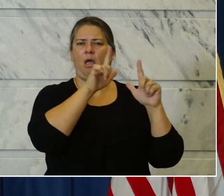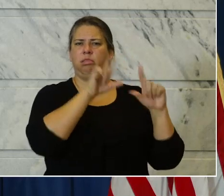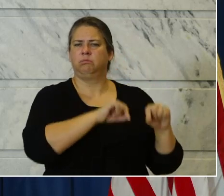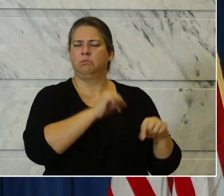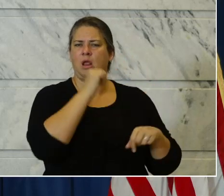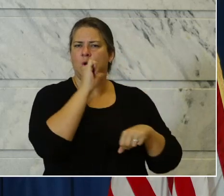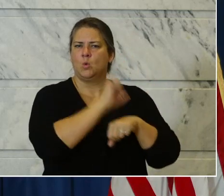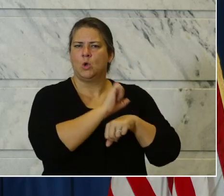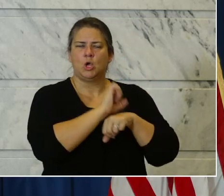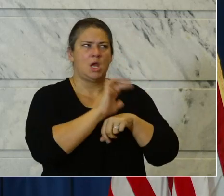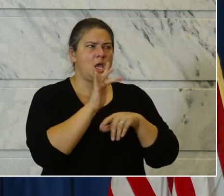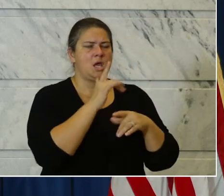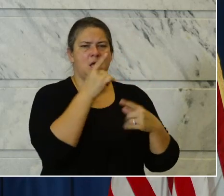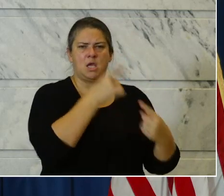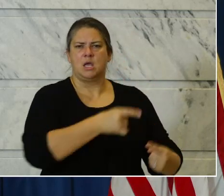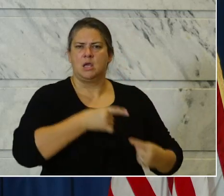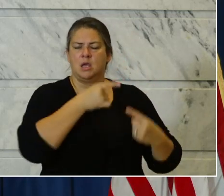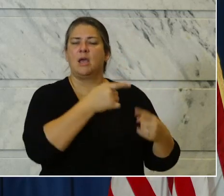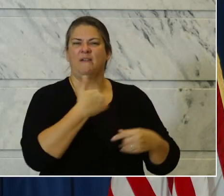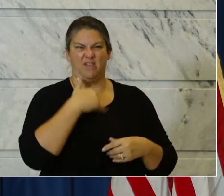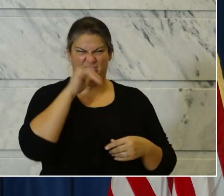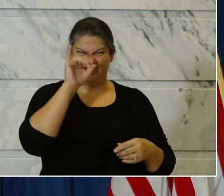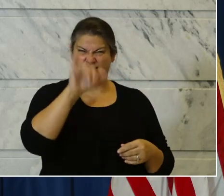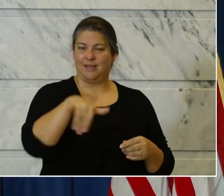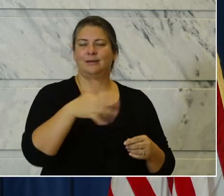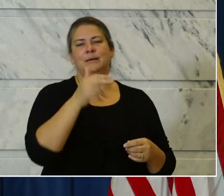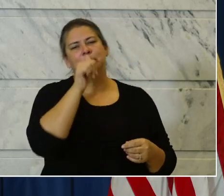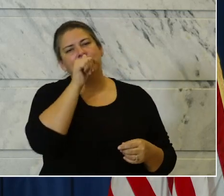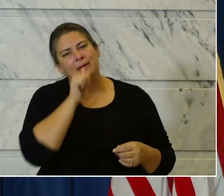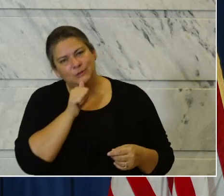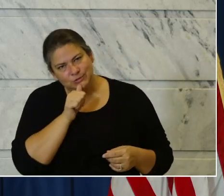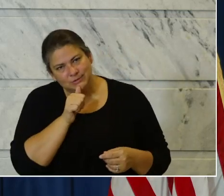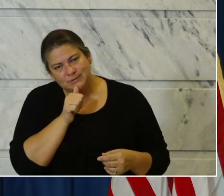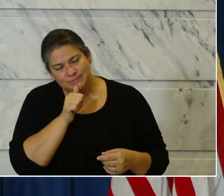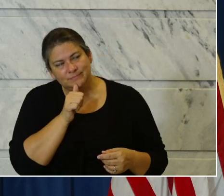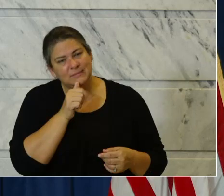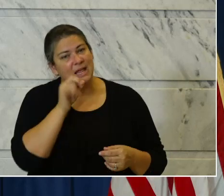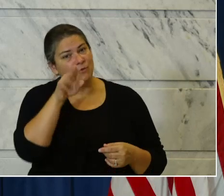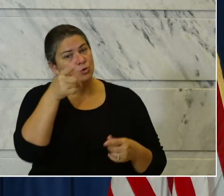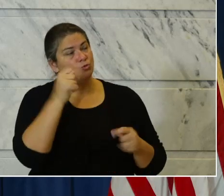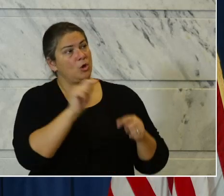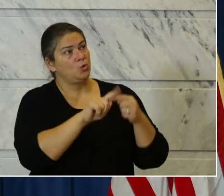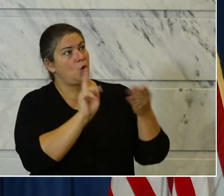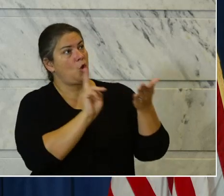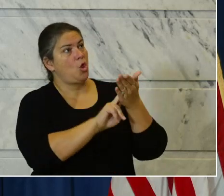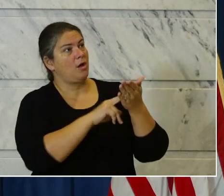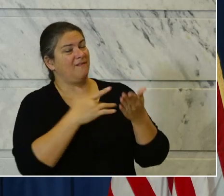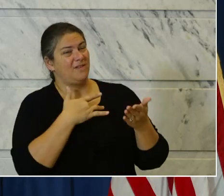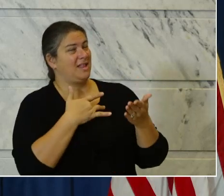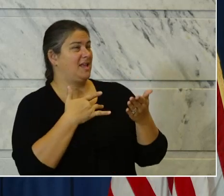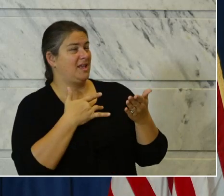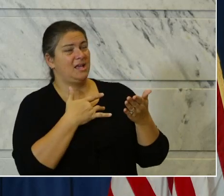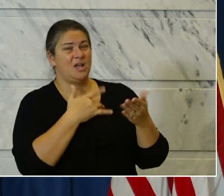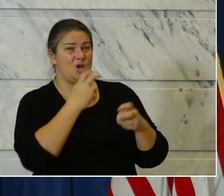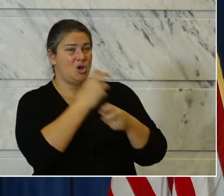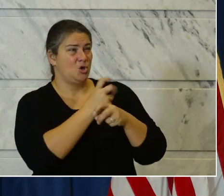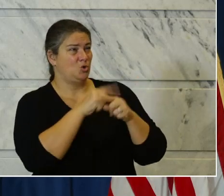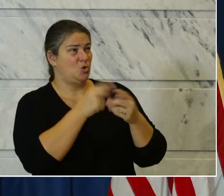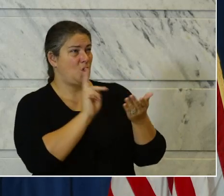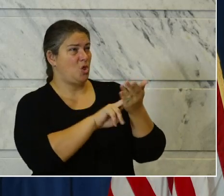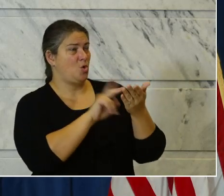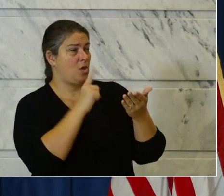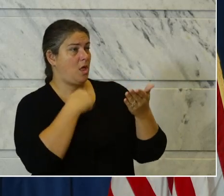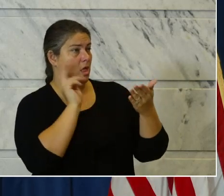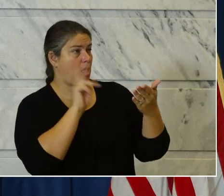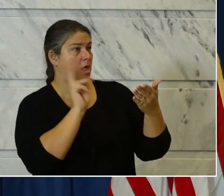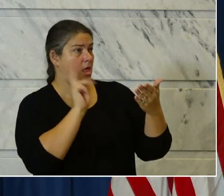be patient. We understand that that is difficult for you if you're trying to get on and request a payment, but we're working